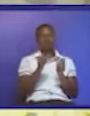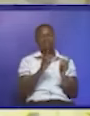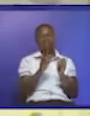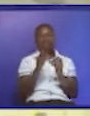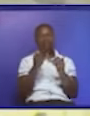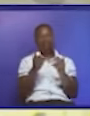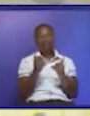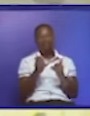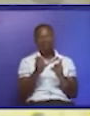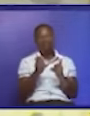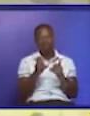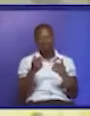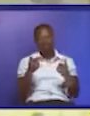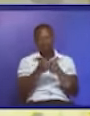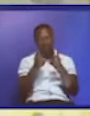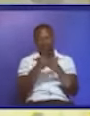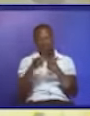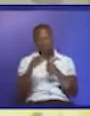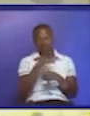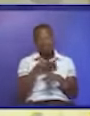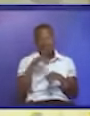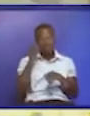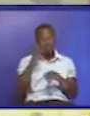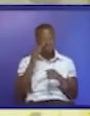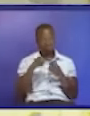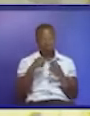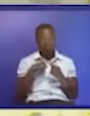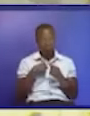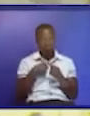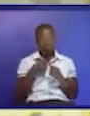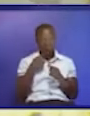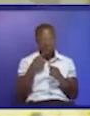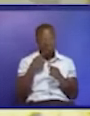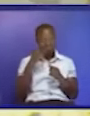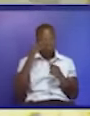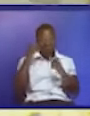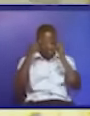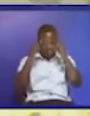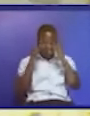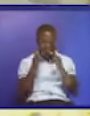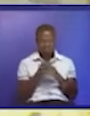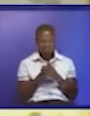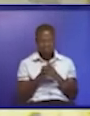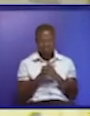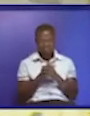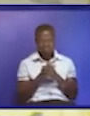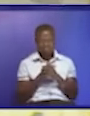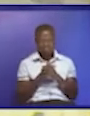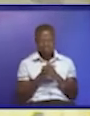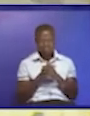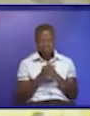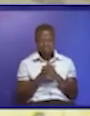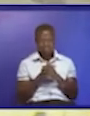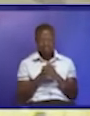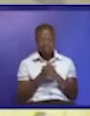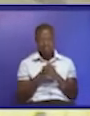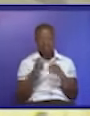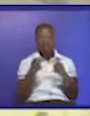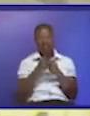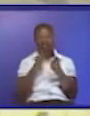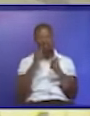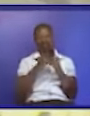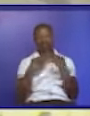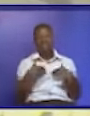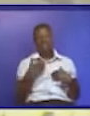and please listen to me. I'm saying this because I fear God and I love you. Let me challenge everyone here under